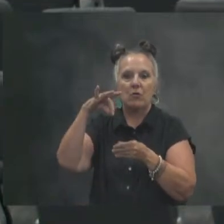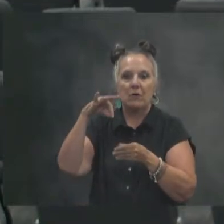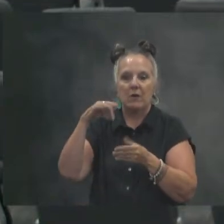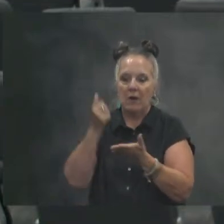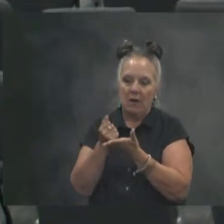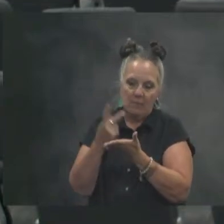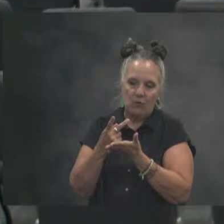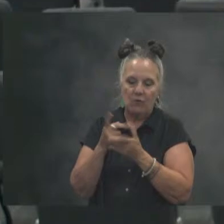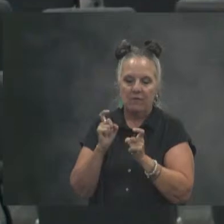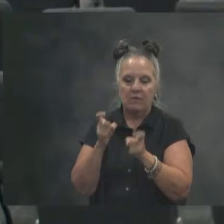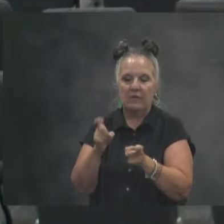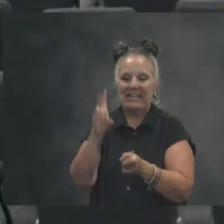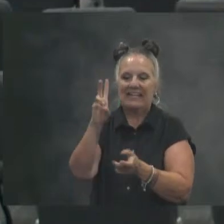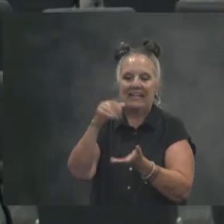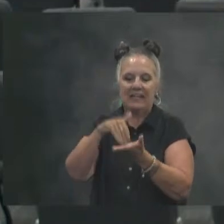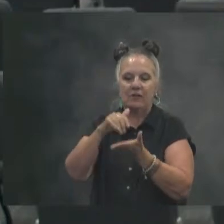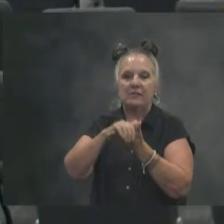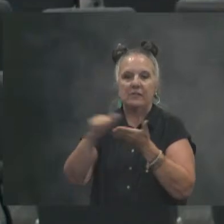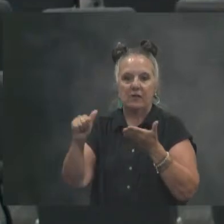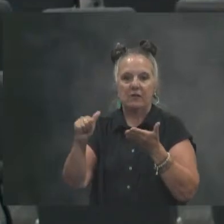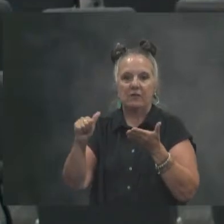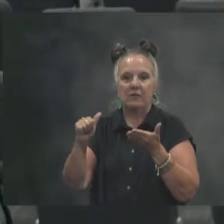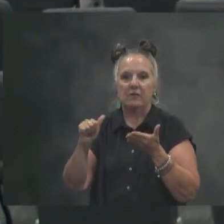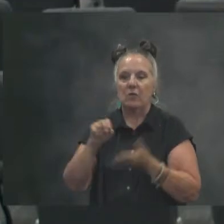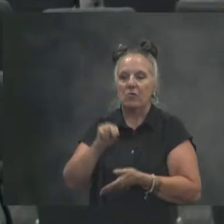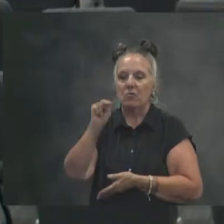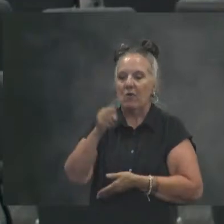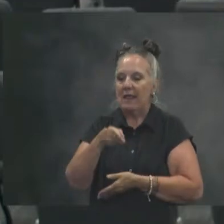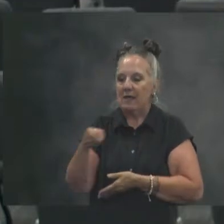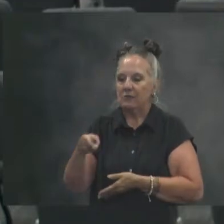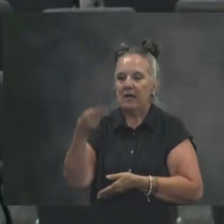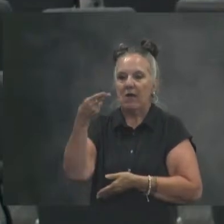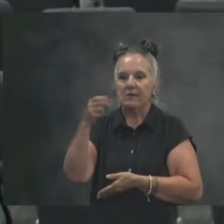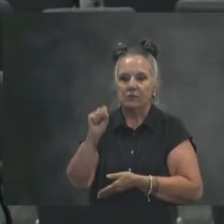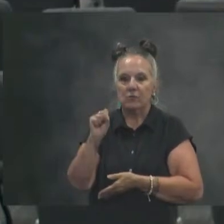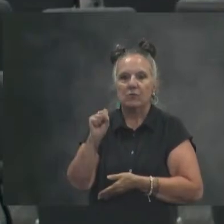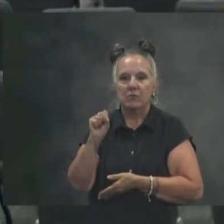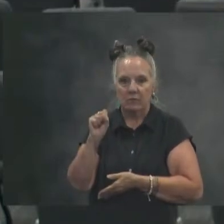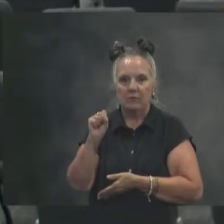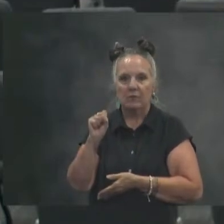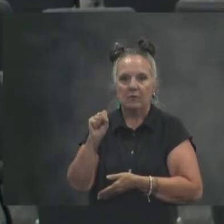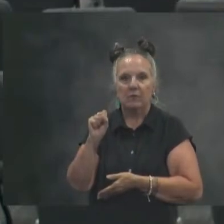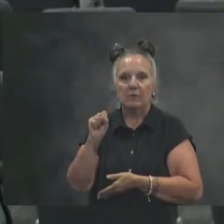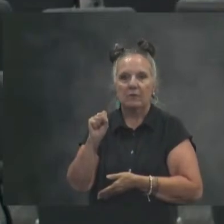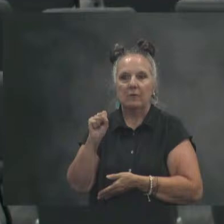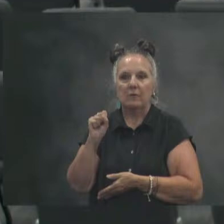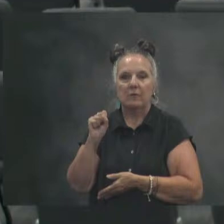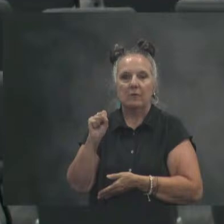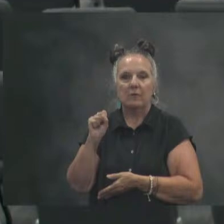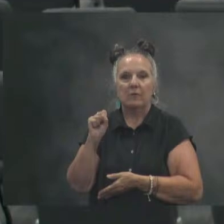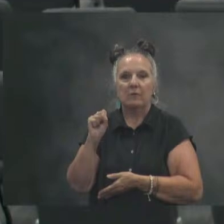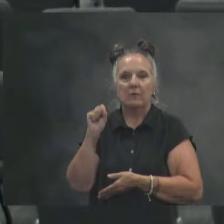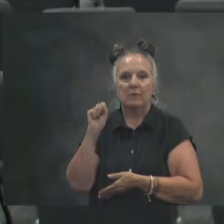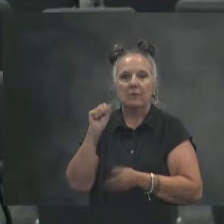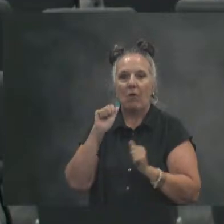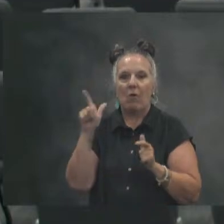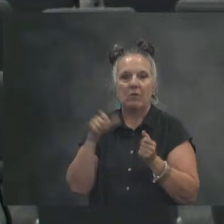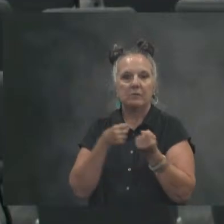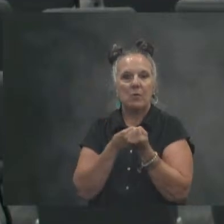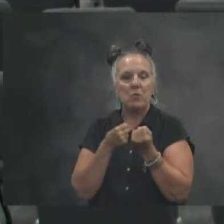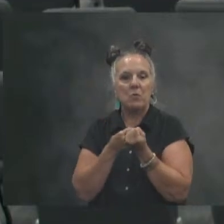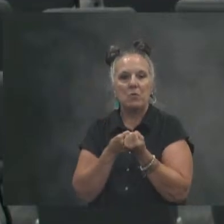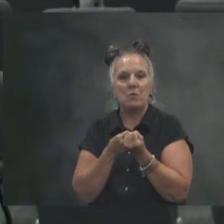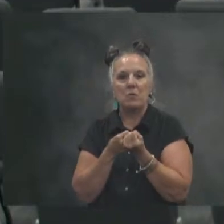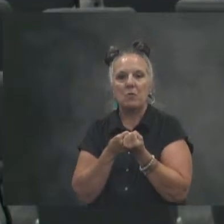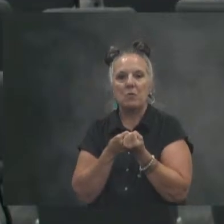donation of $6,000 to North Hagerstown High School from the North Hagerstown High School Boosters Club, Inc. All those in favor?